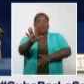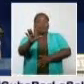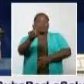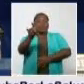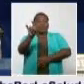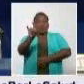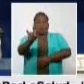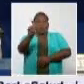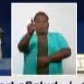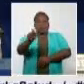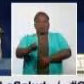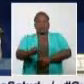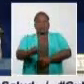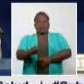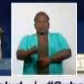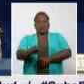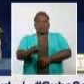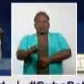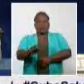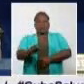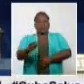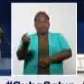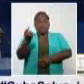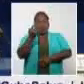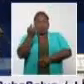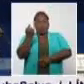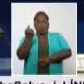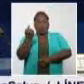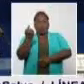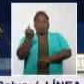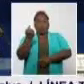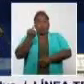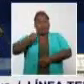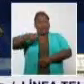confirmed previously. That is